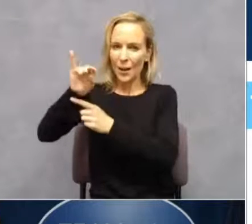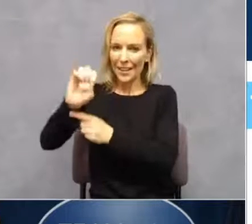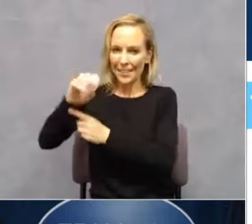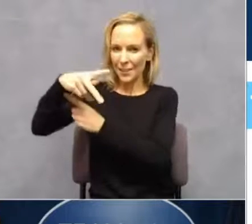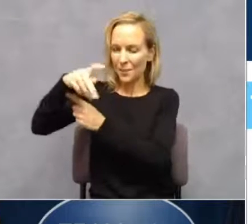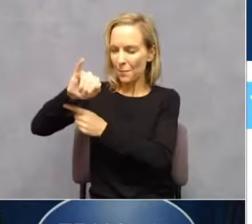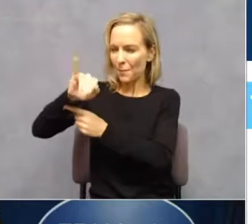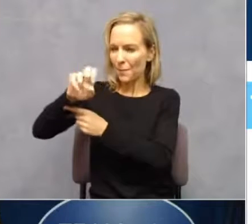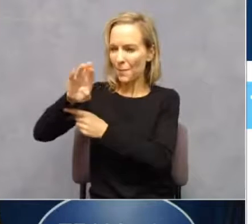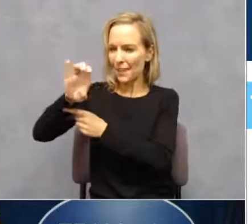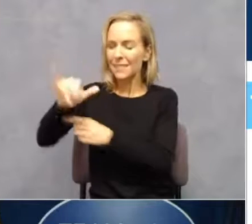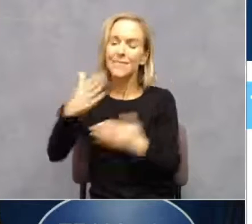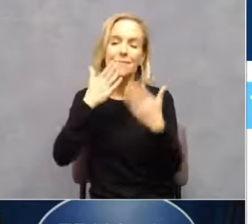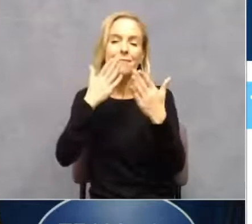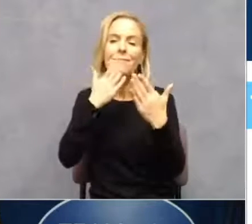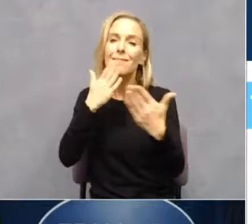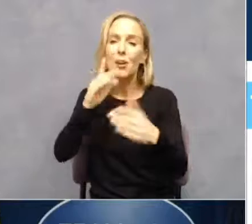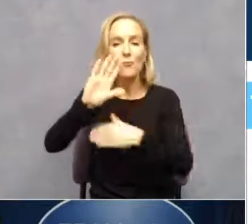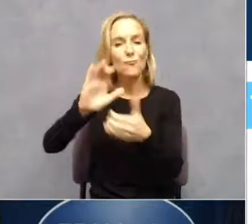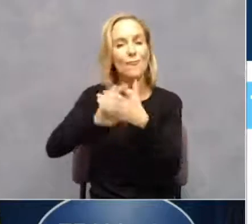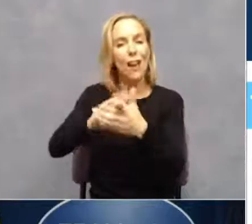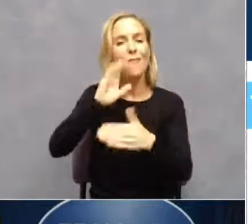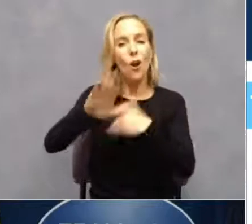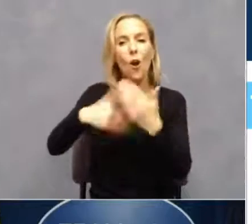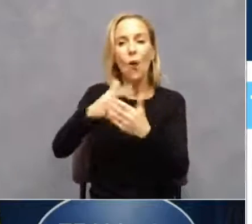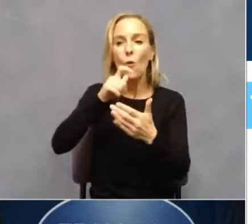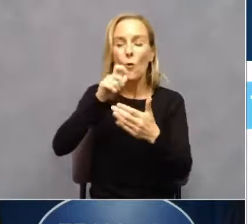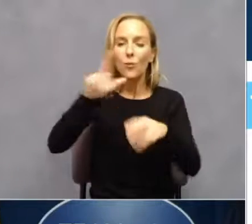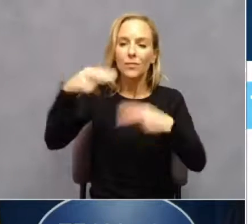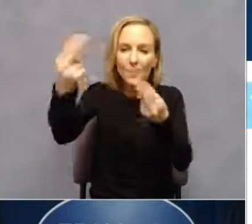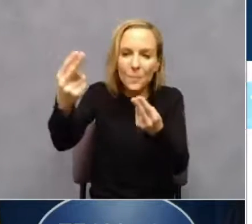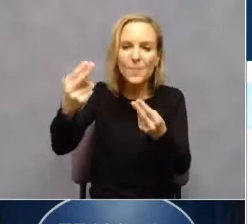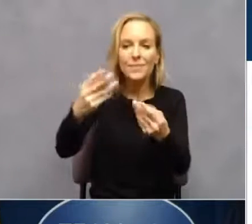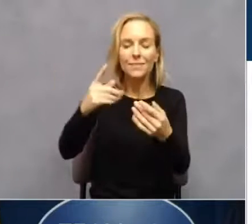nominees, especially these 3 educators.